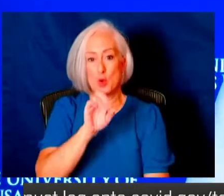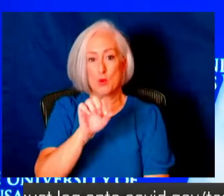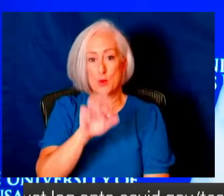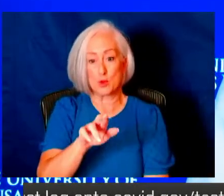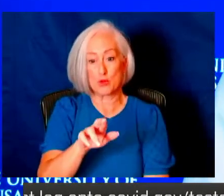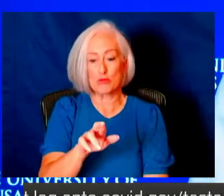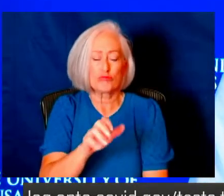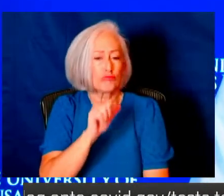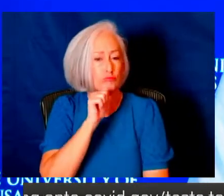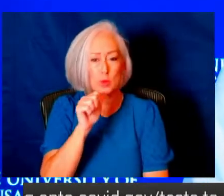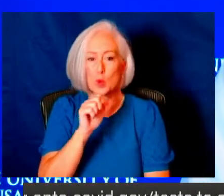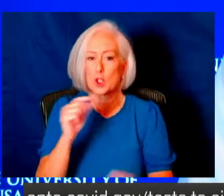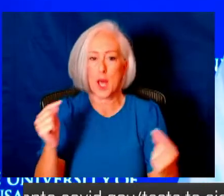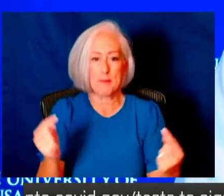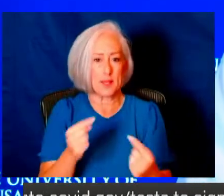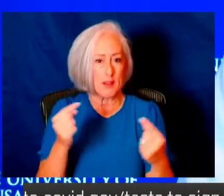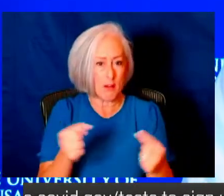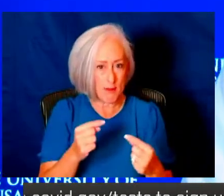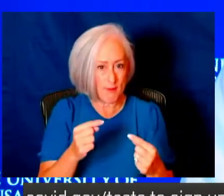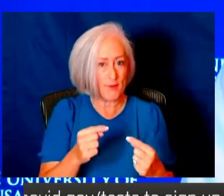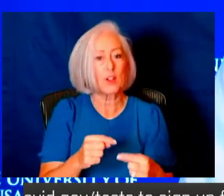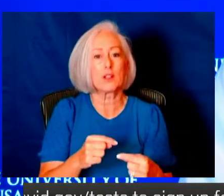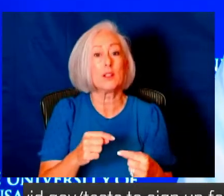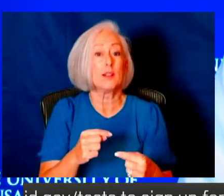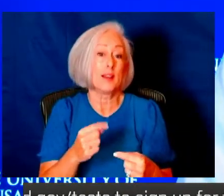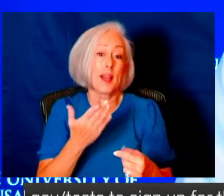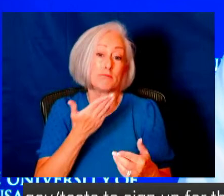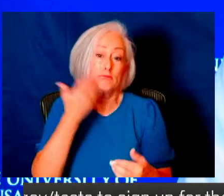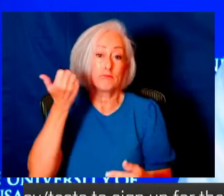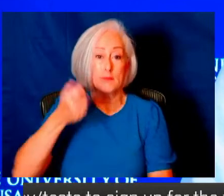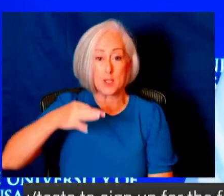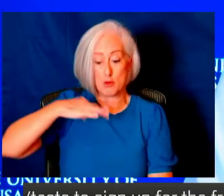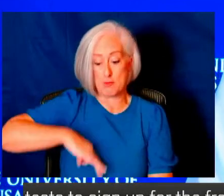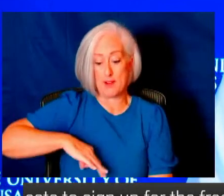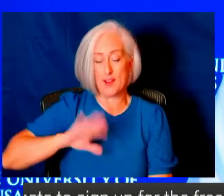could be much greater than just the original one alone. But we know that